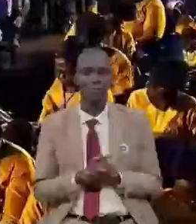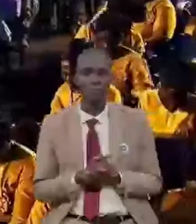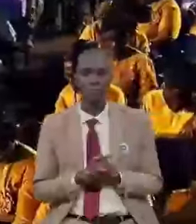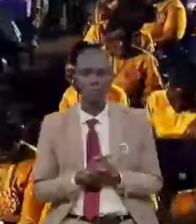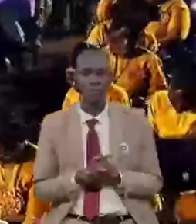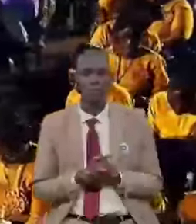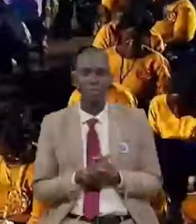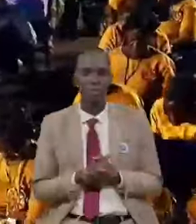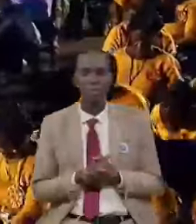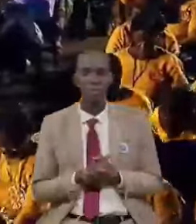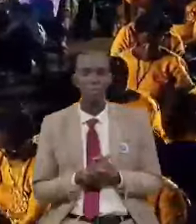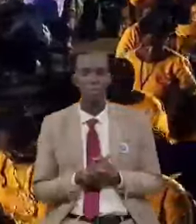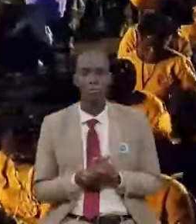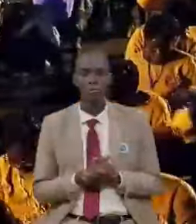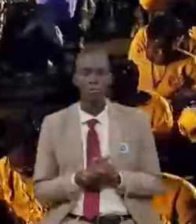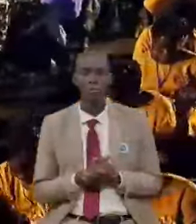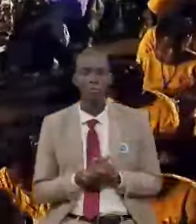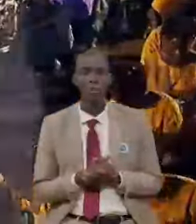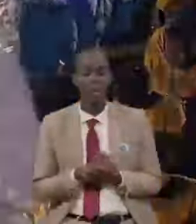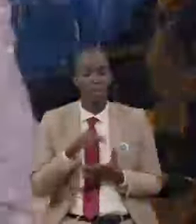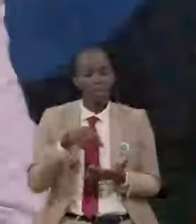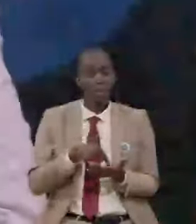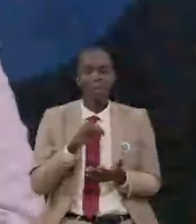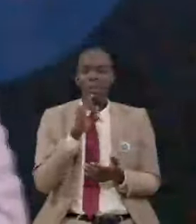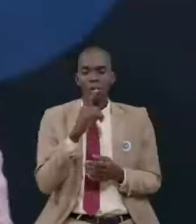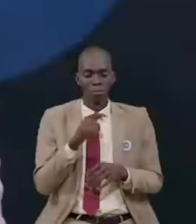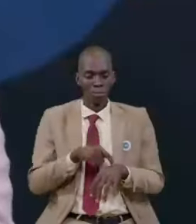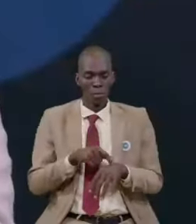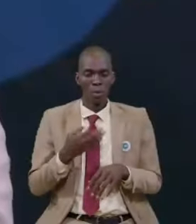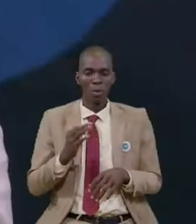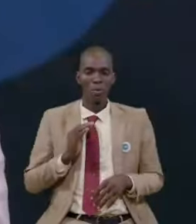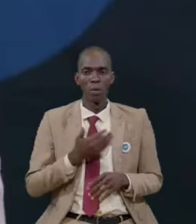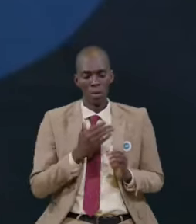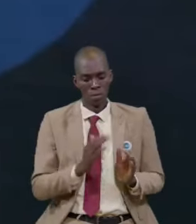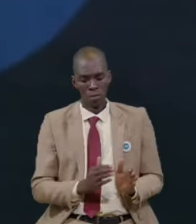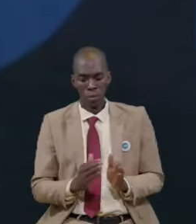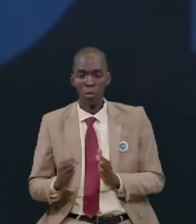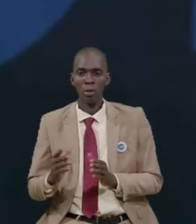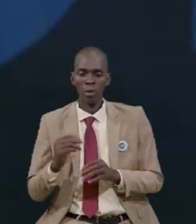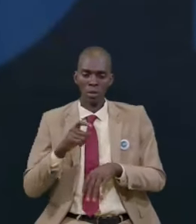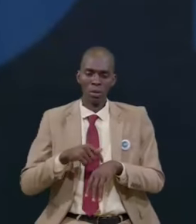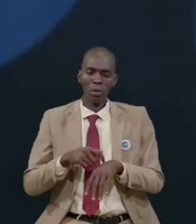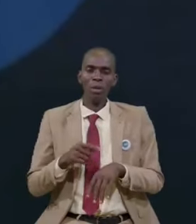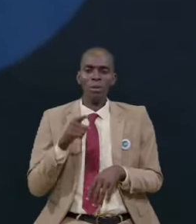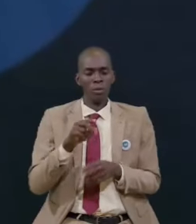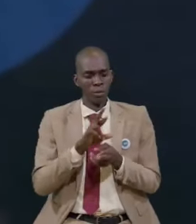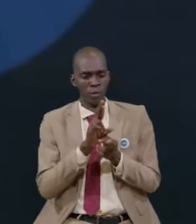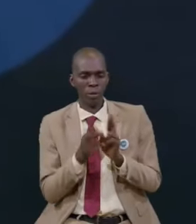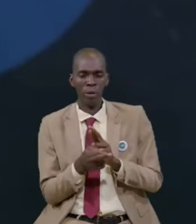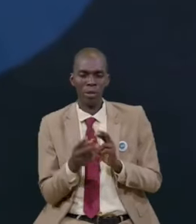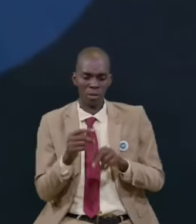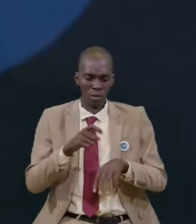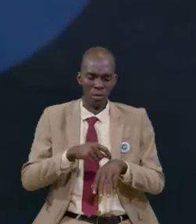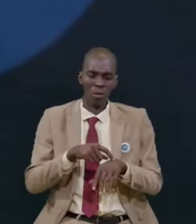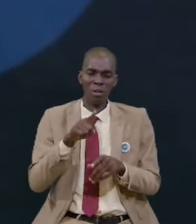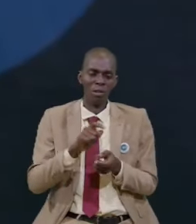This is the moment of our preparation, the moment to repent, the moment to turn unto the